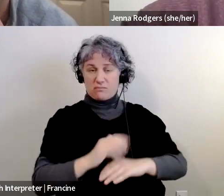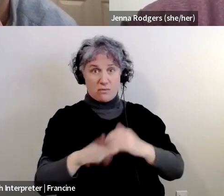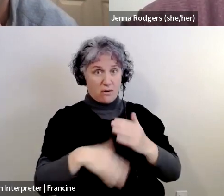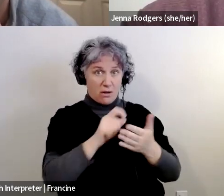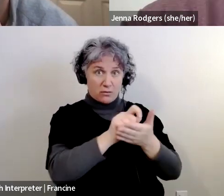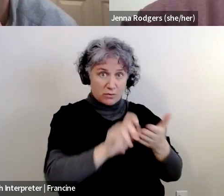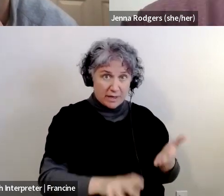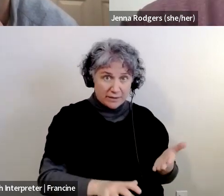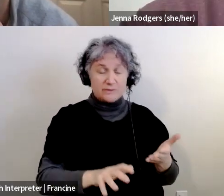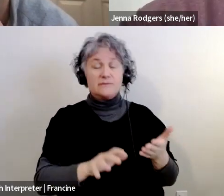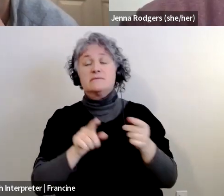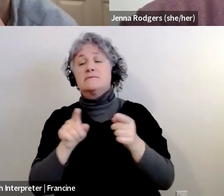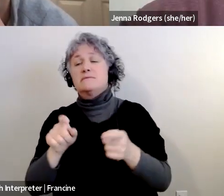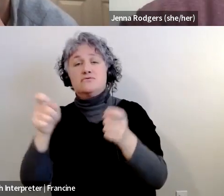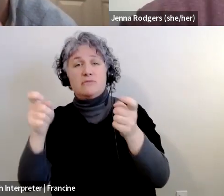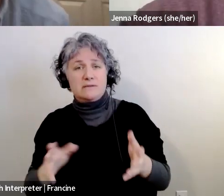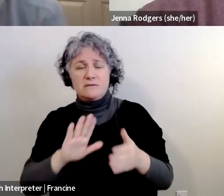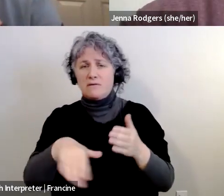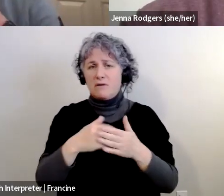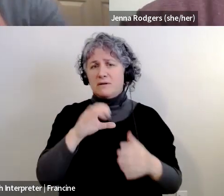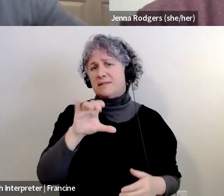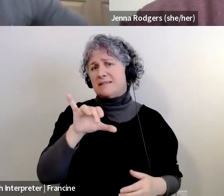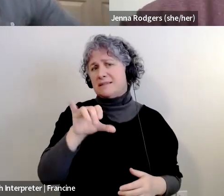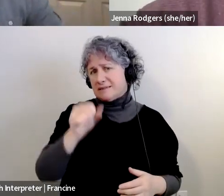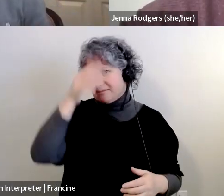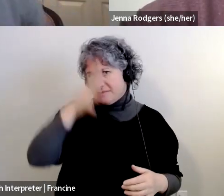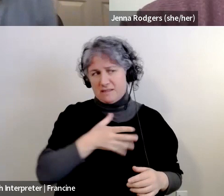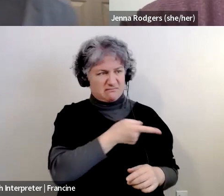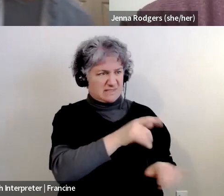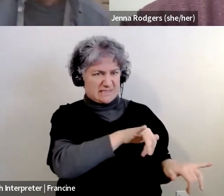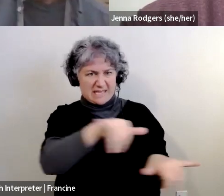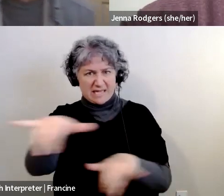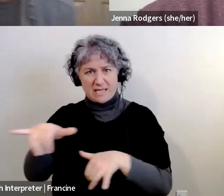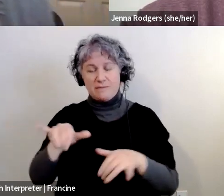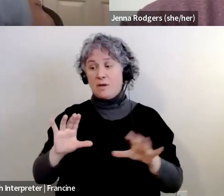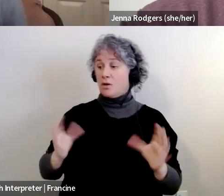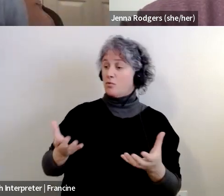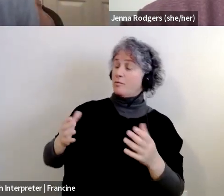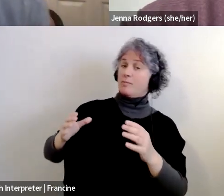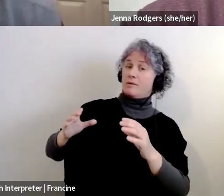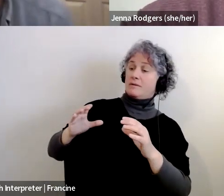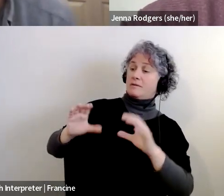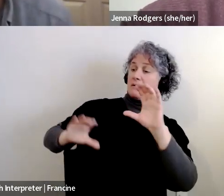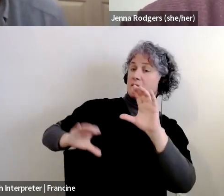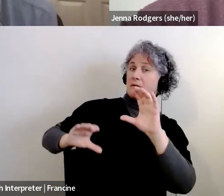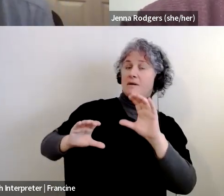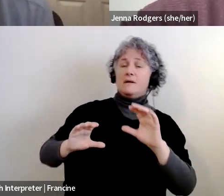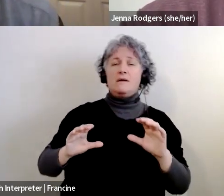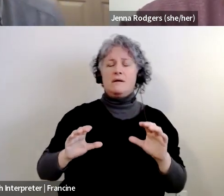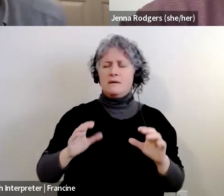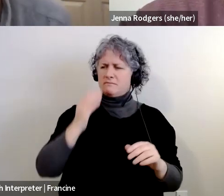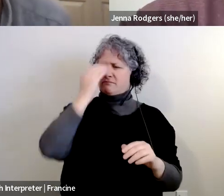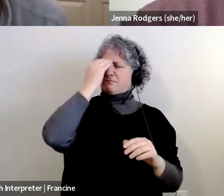a cisgender man. This is brought to your attention while you're in a group conversation in which a cisgender woman